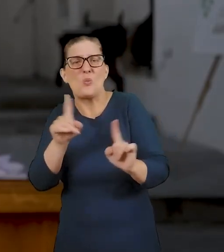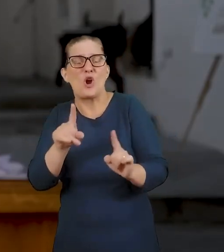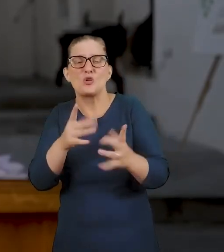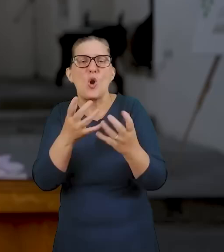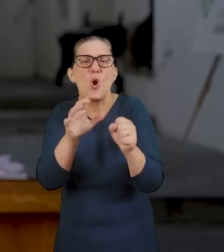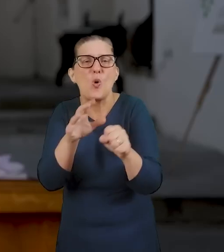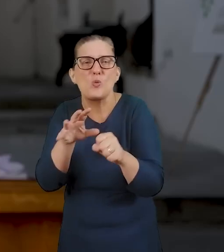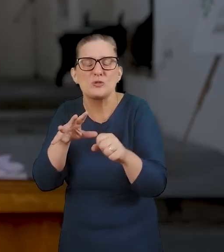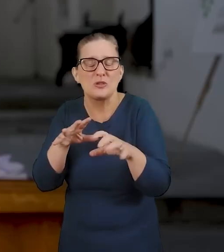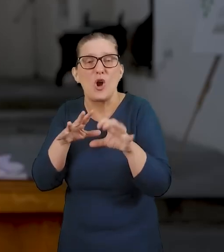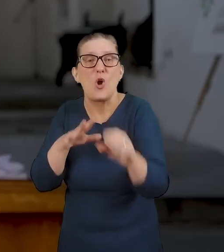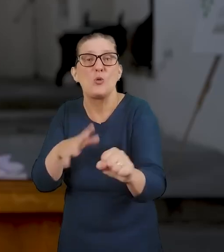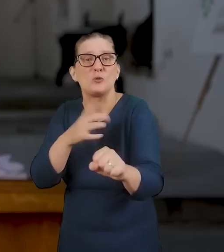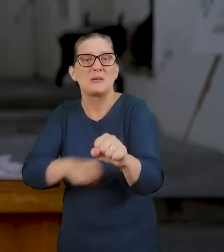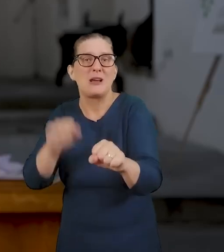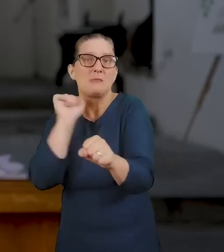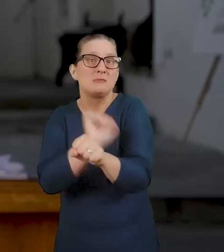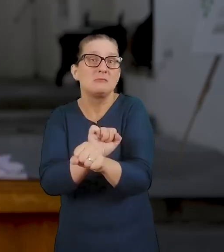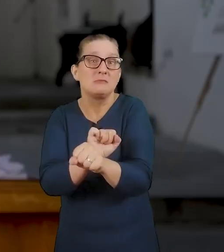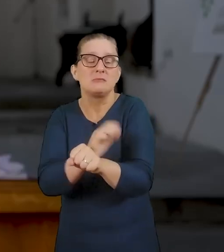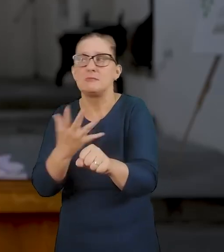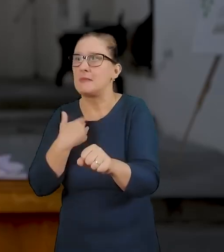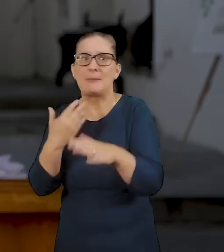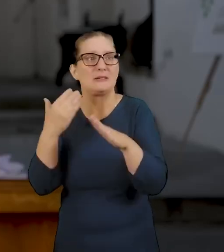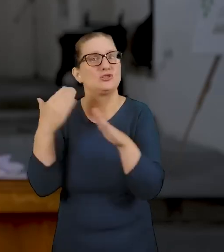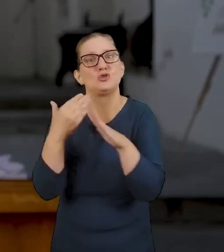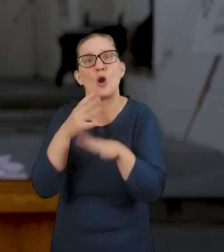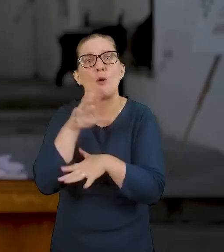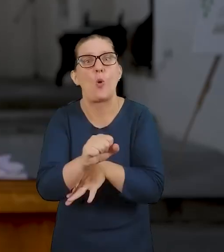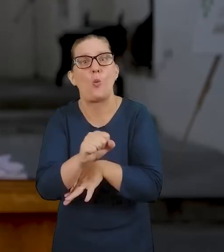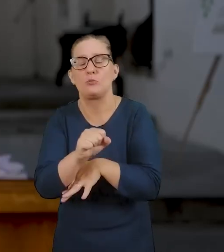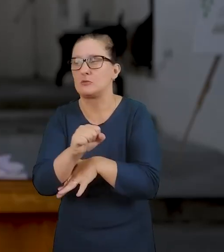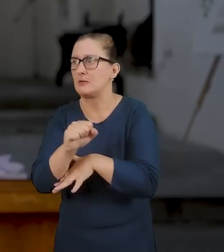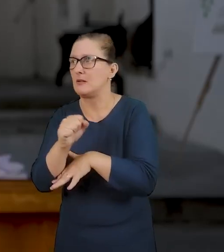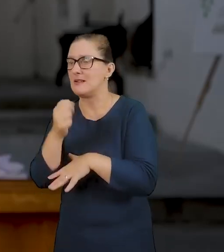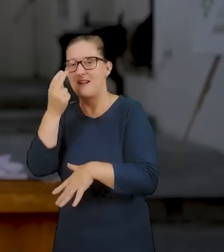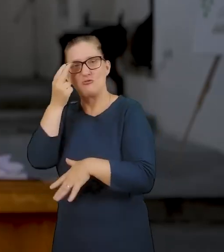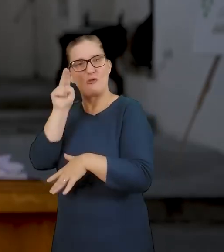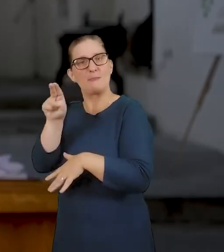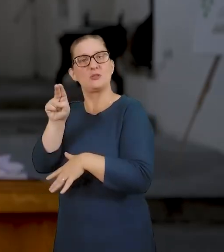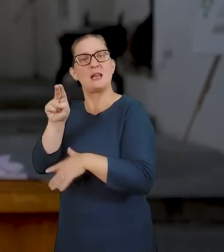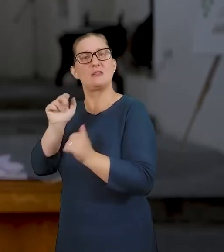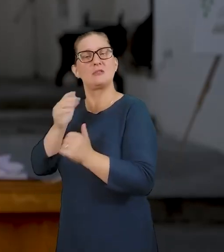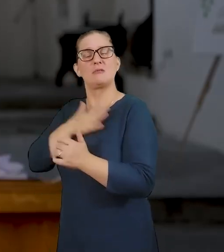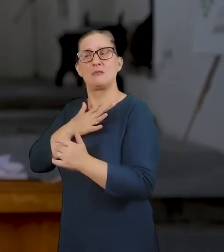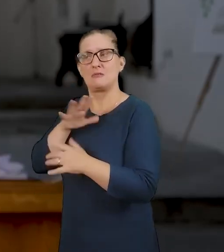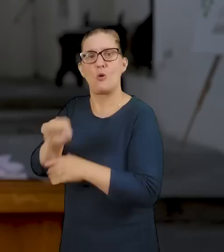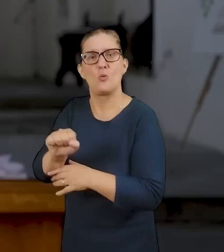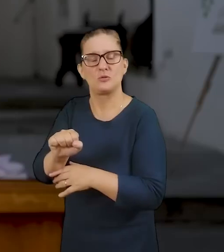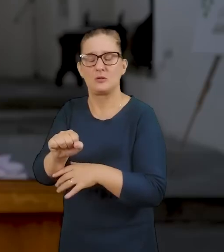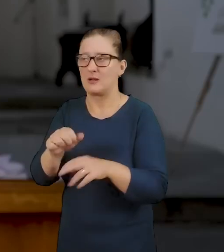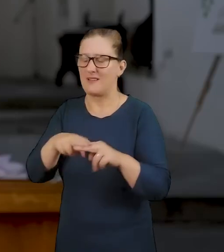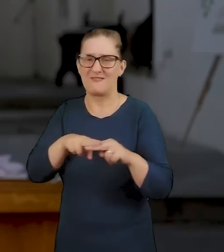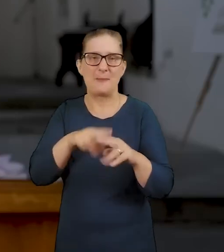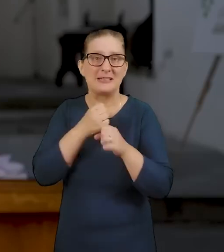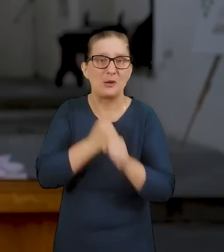What things are you holding on to that might be stopping you? Maybe a career, reputation,